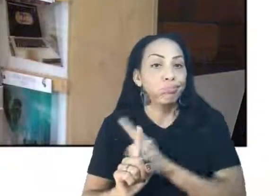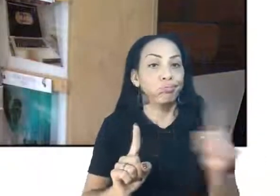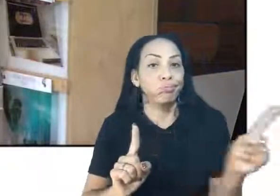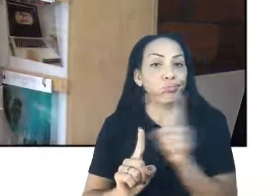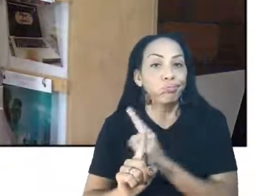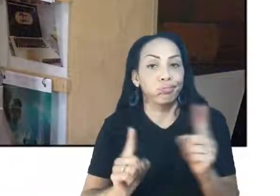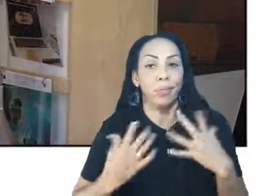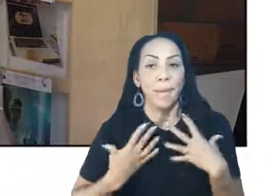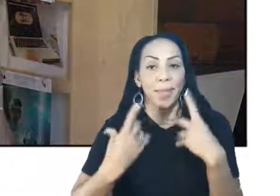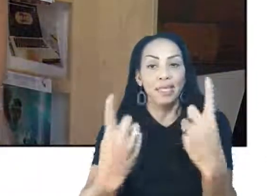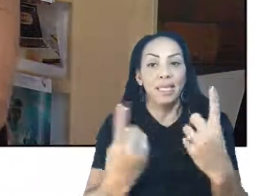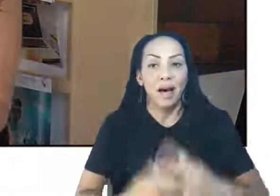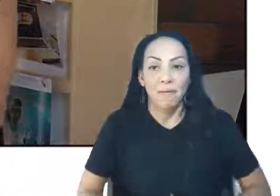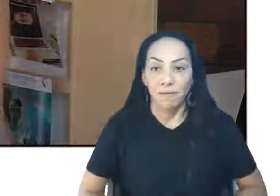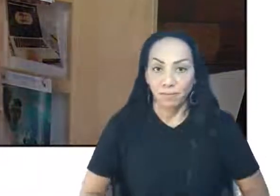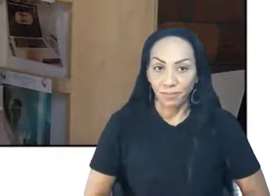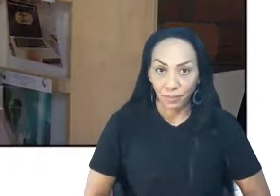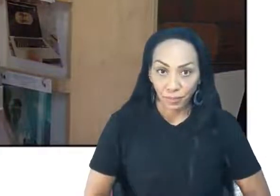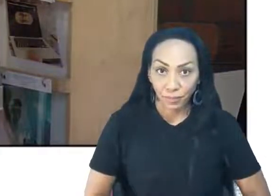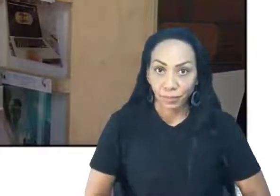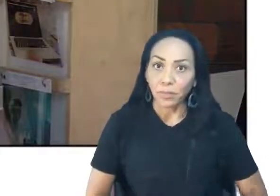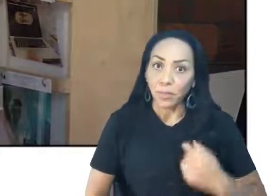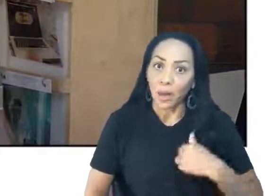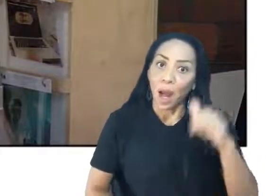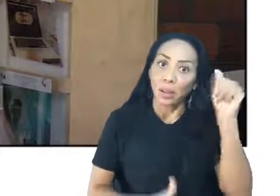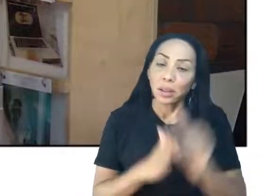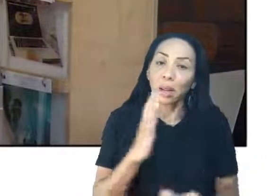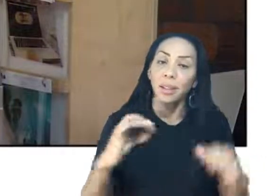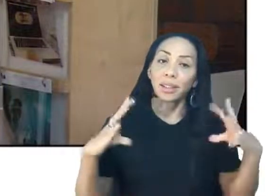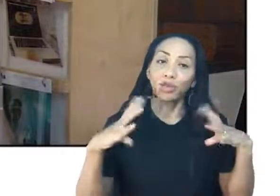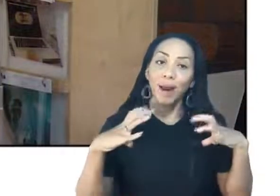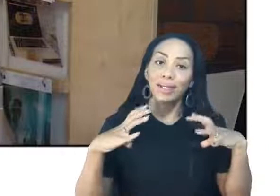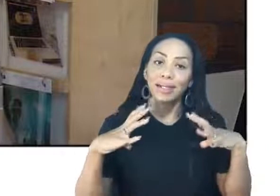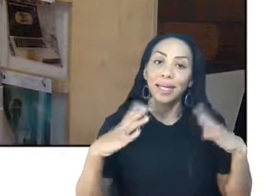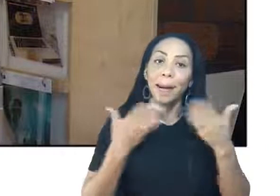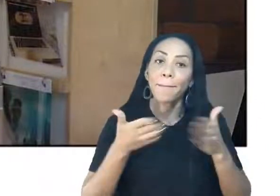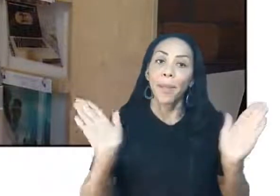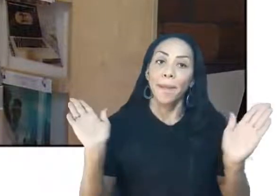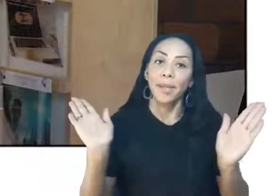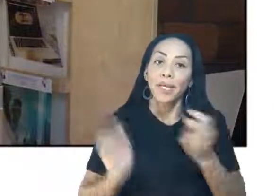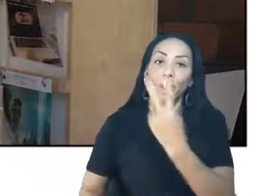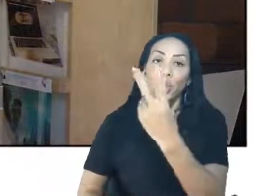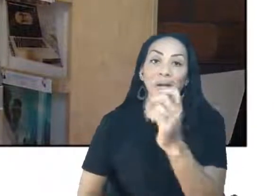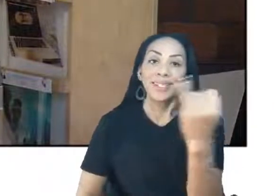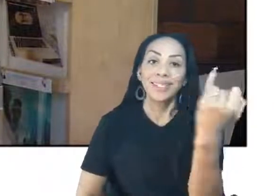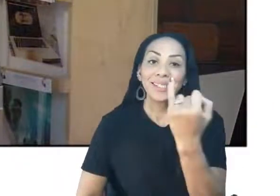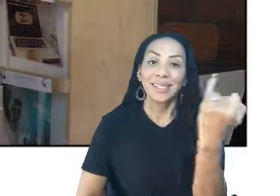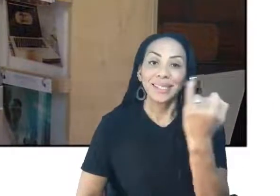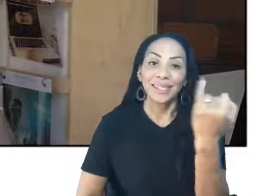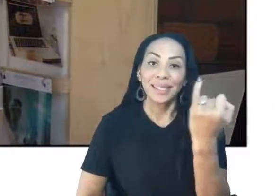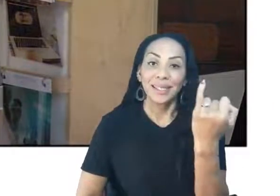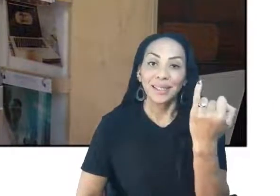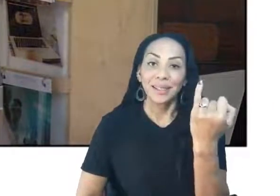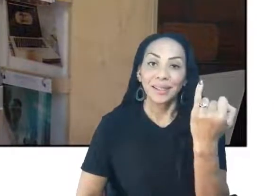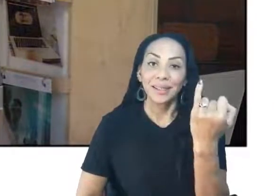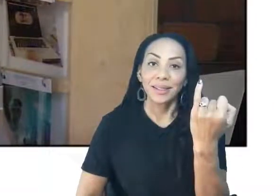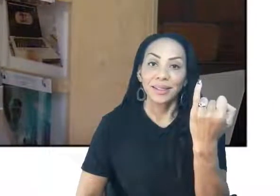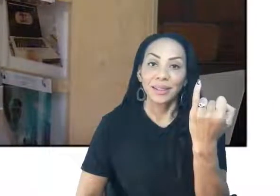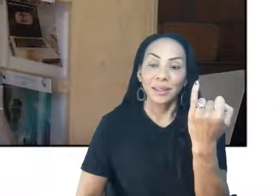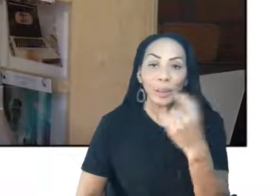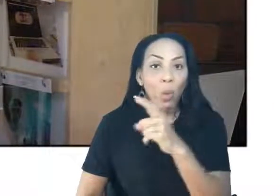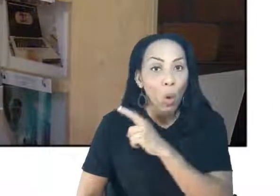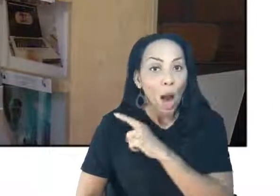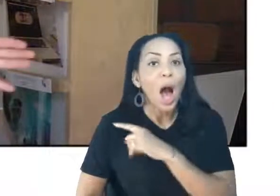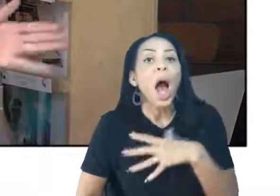So I began resting in public in 2016 as a way to have art and theatre in my life